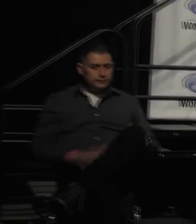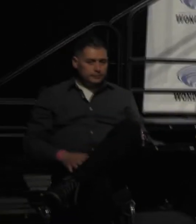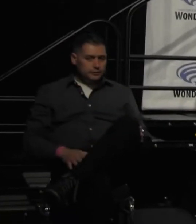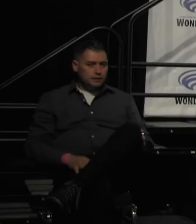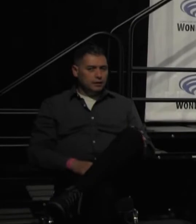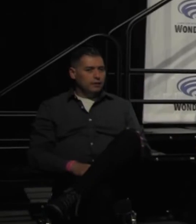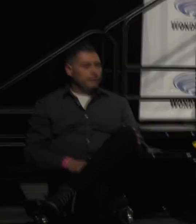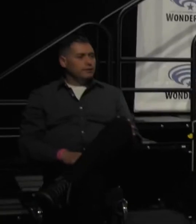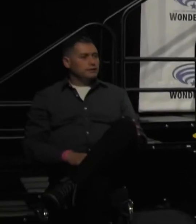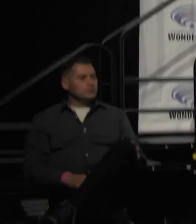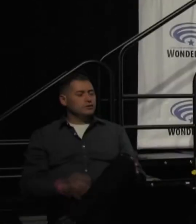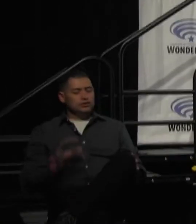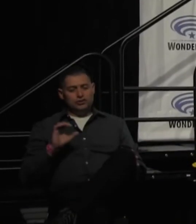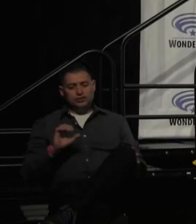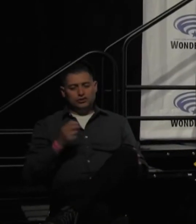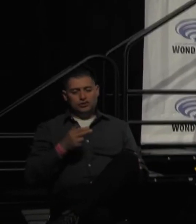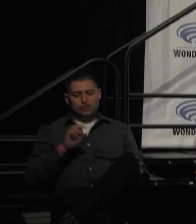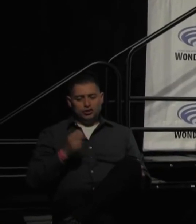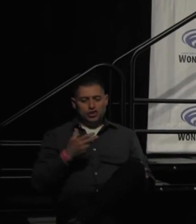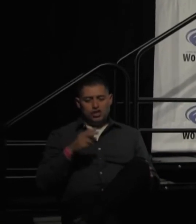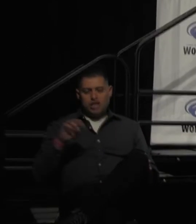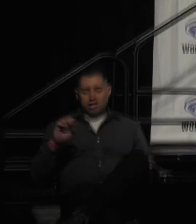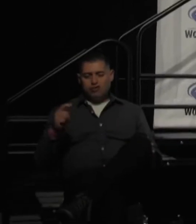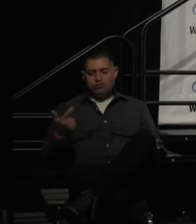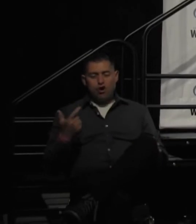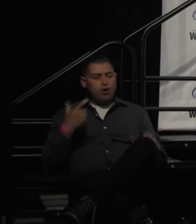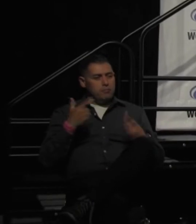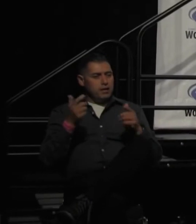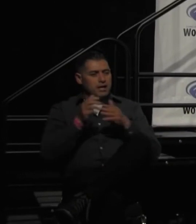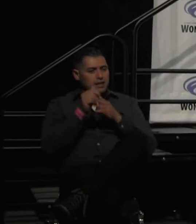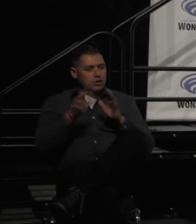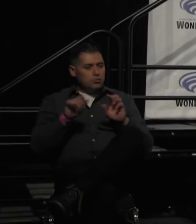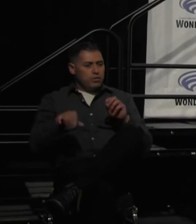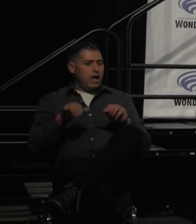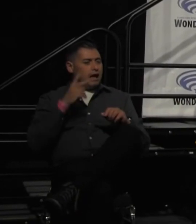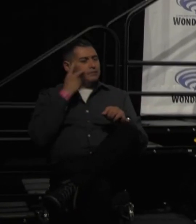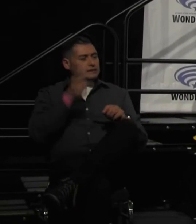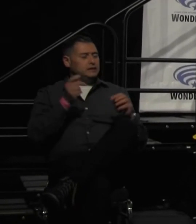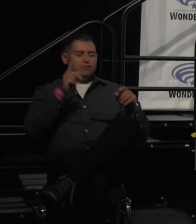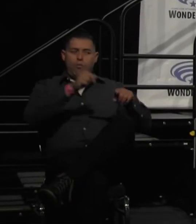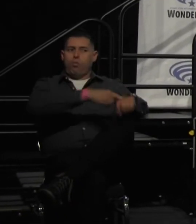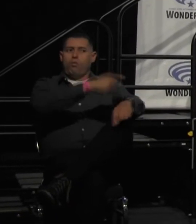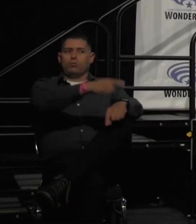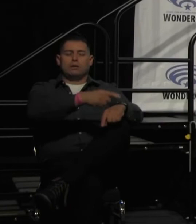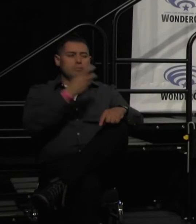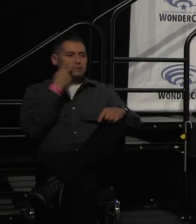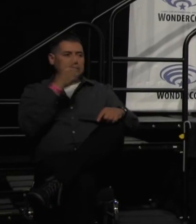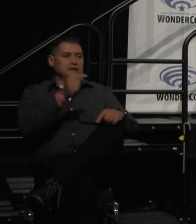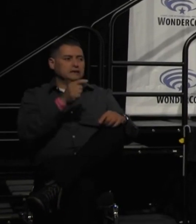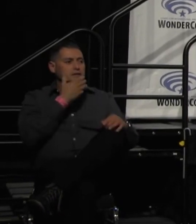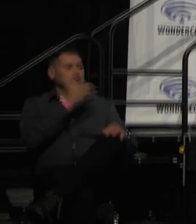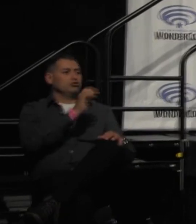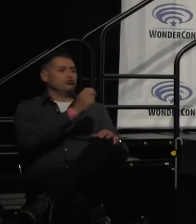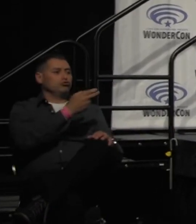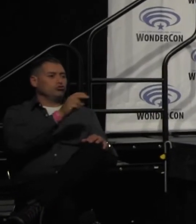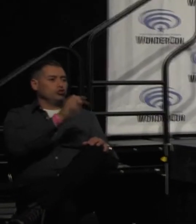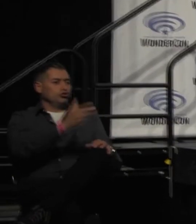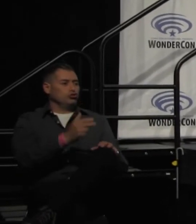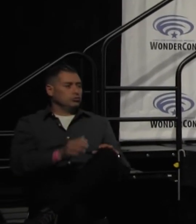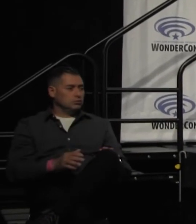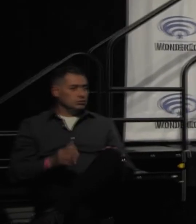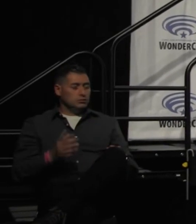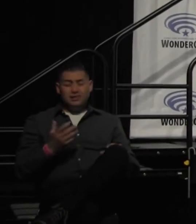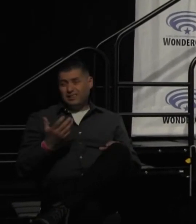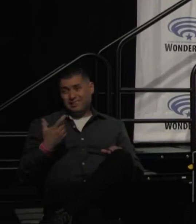Chong, outside of Cheech Chong, you've always been a big leader in the movement, and so I've seen that for a very long time, Lee, so thank you, Cheech. I'm just looking for a